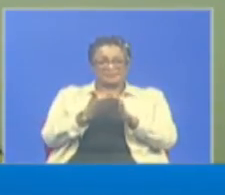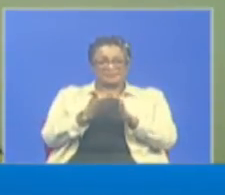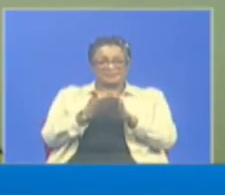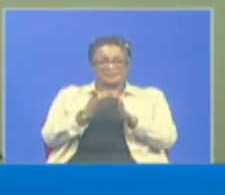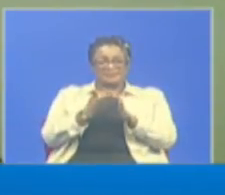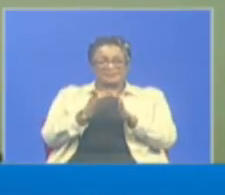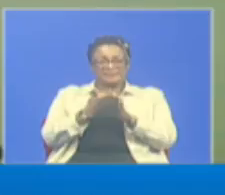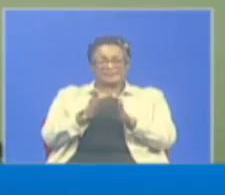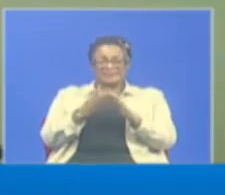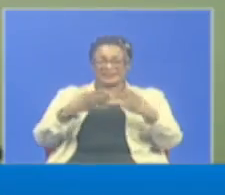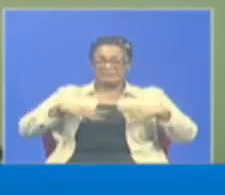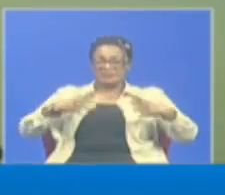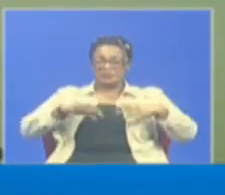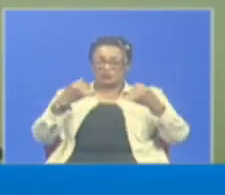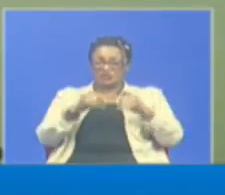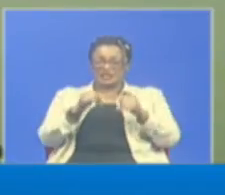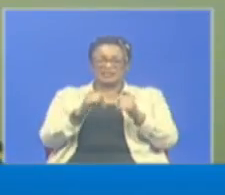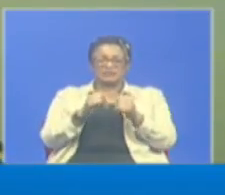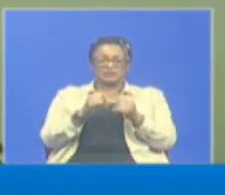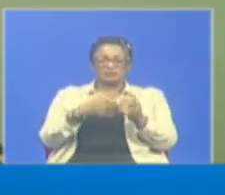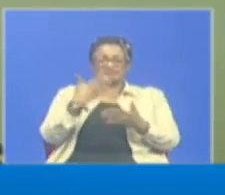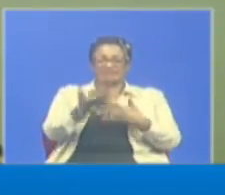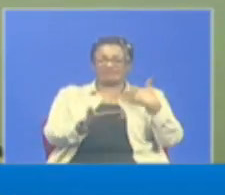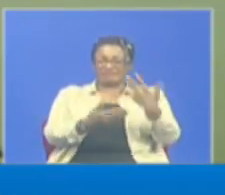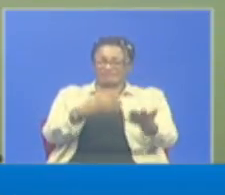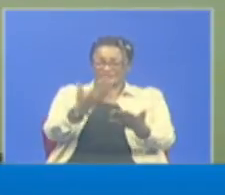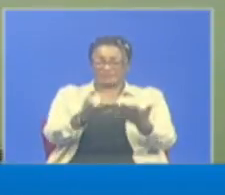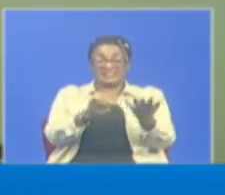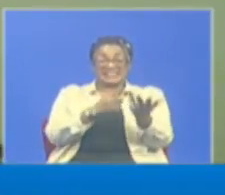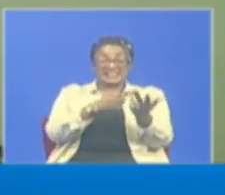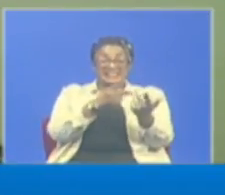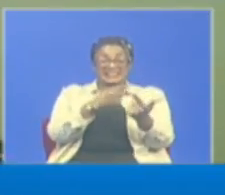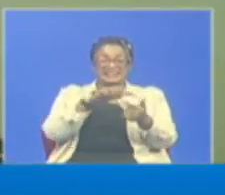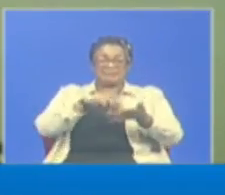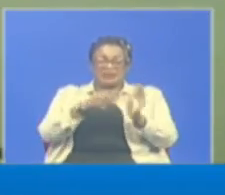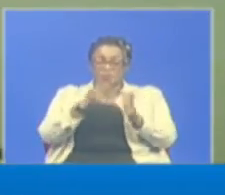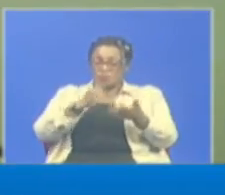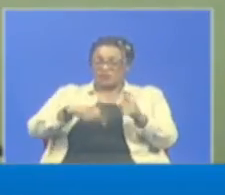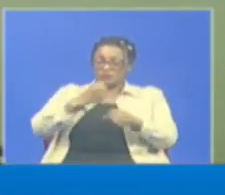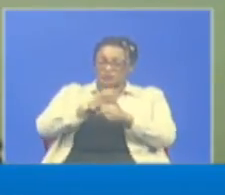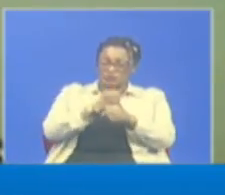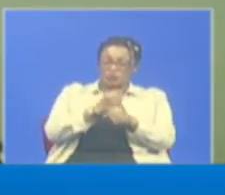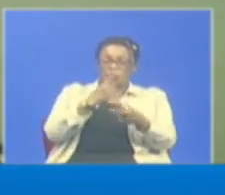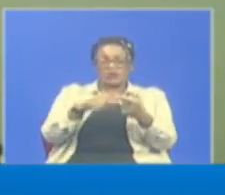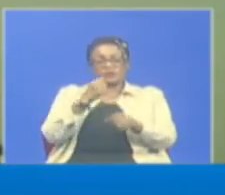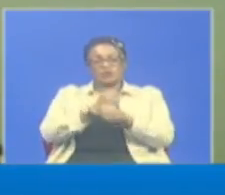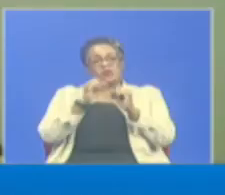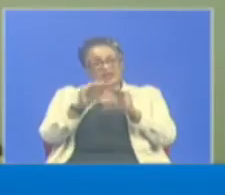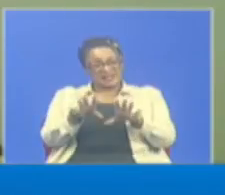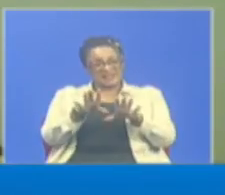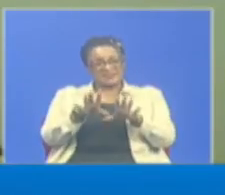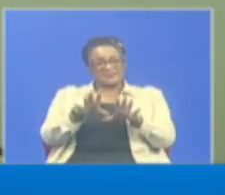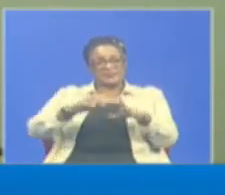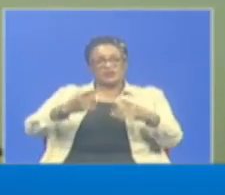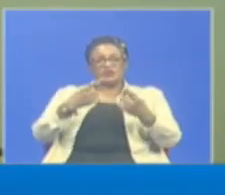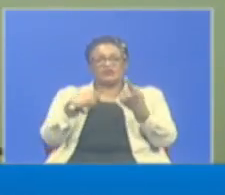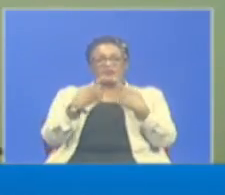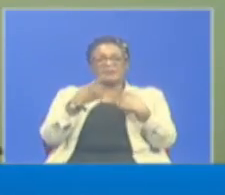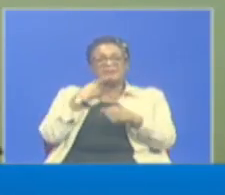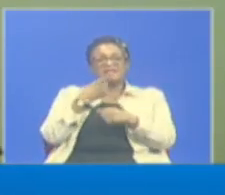of people pushing around statistics on the table and about doing what we're going to do, what we're not going to do. We've just talked. You've just